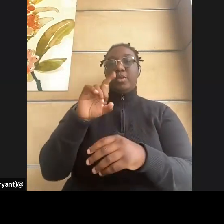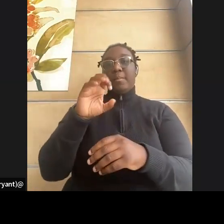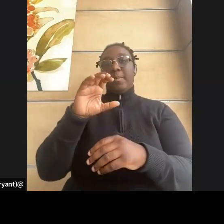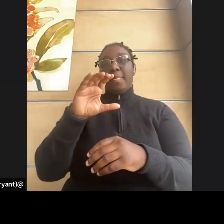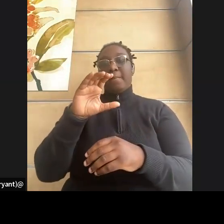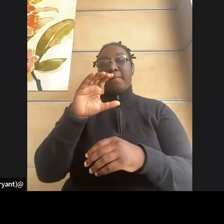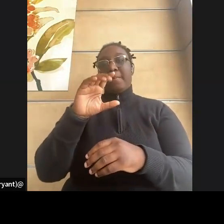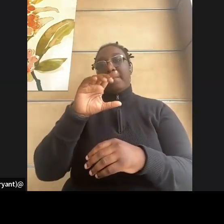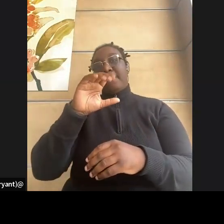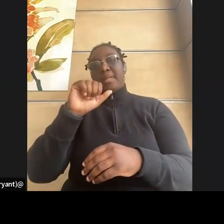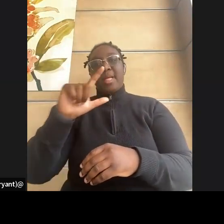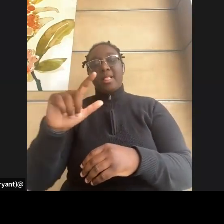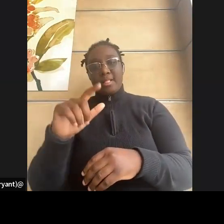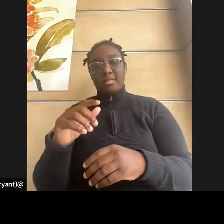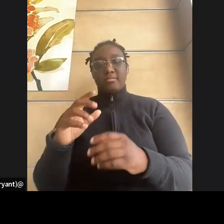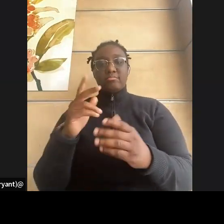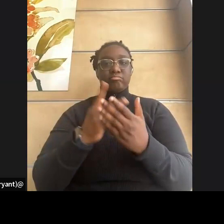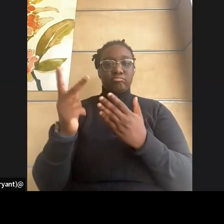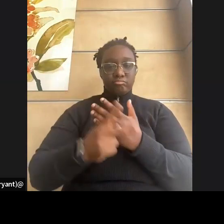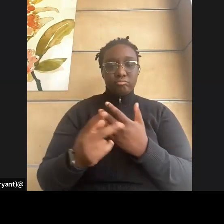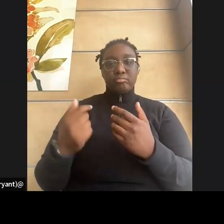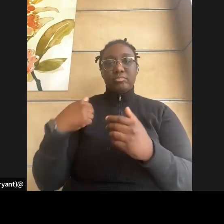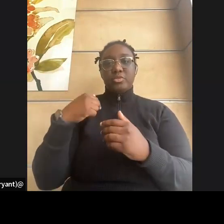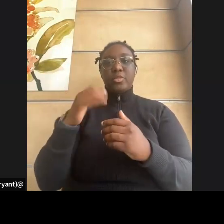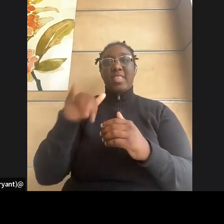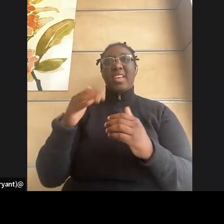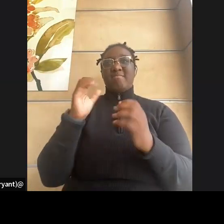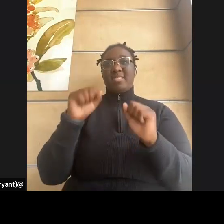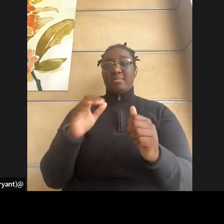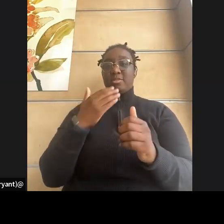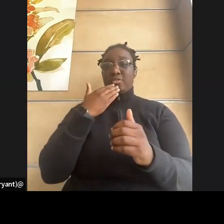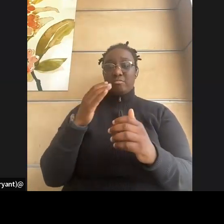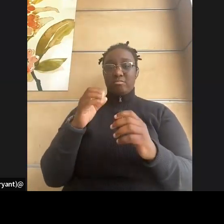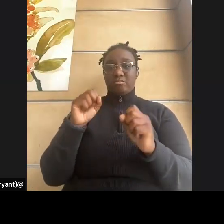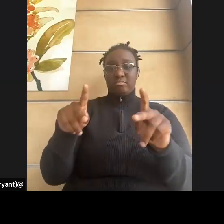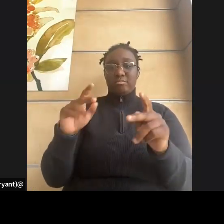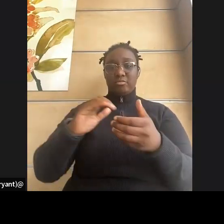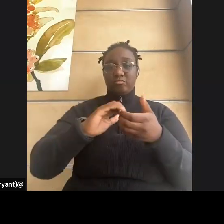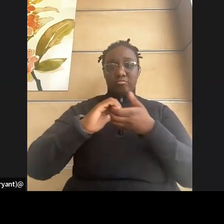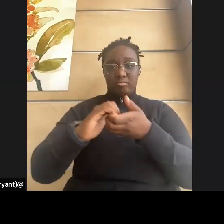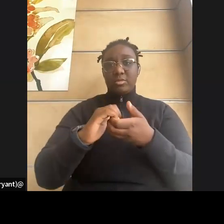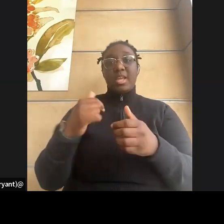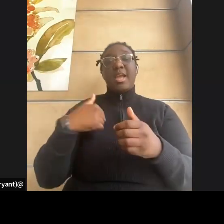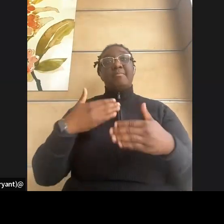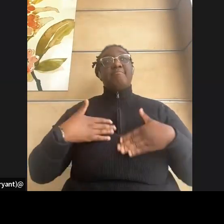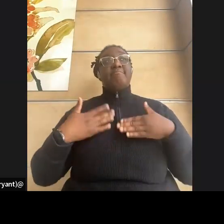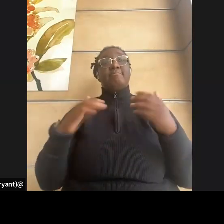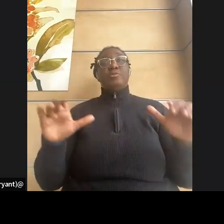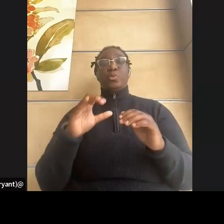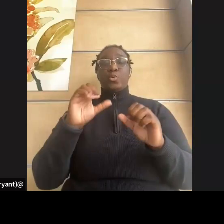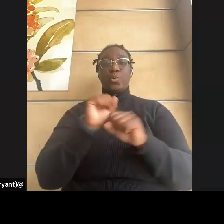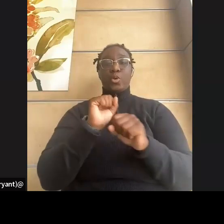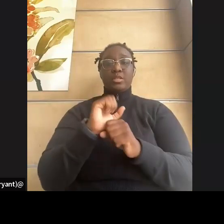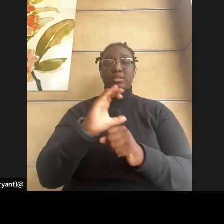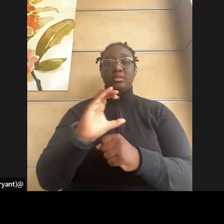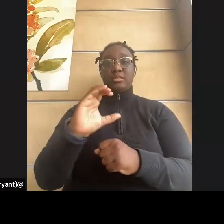information and support for the affordable connectivity applications as well. And I'm glad to see the work of CCHI, because we